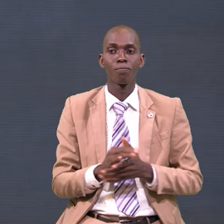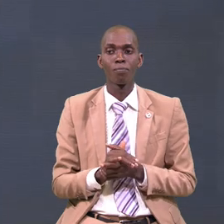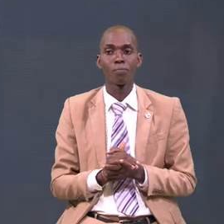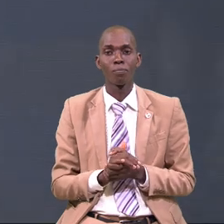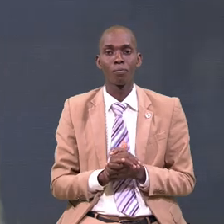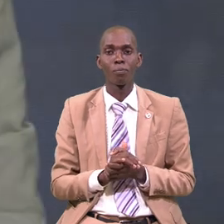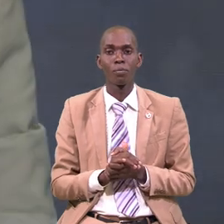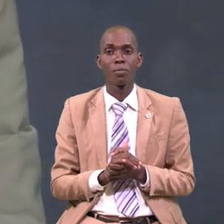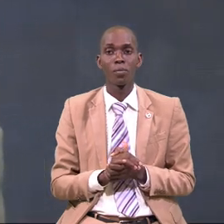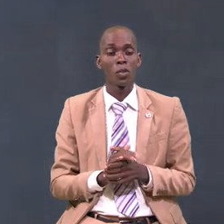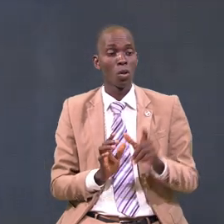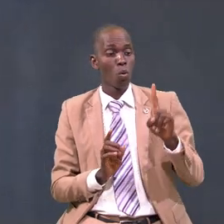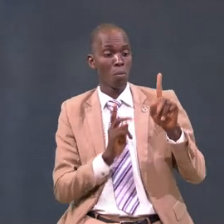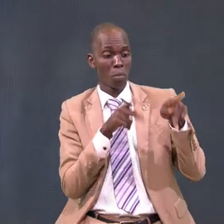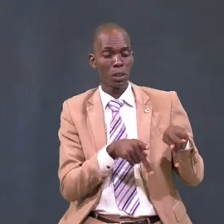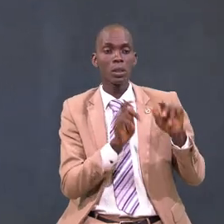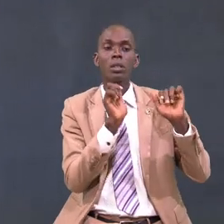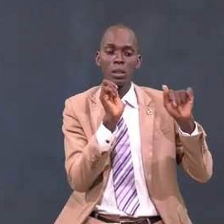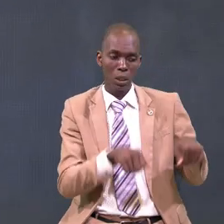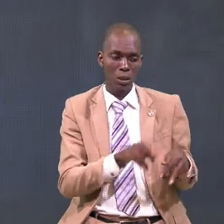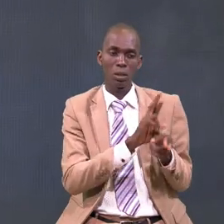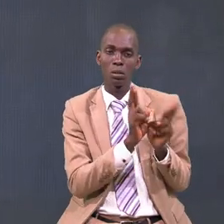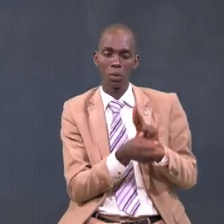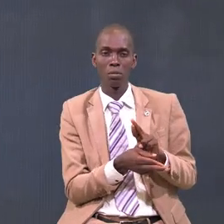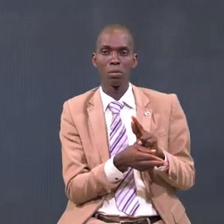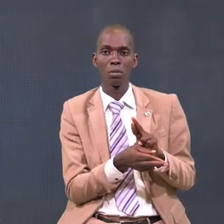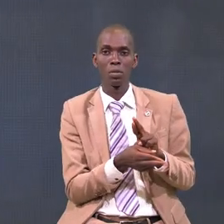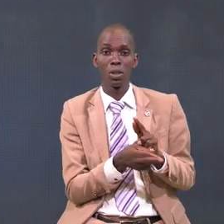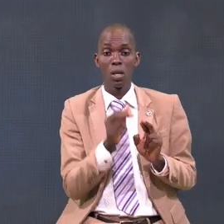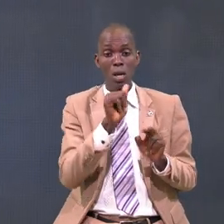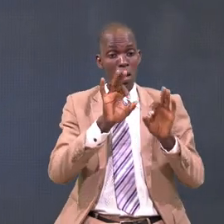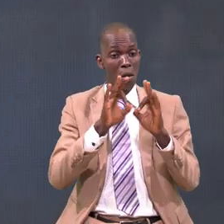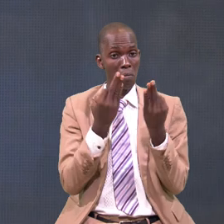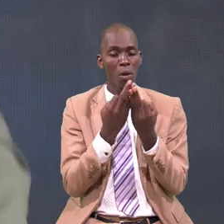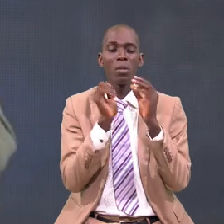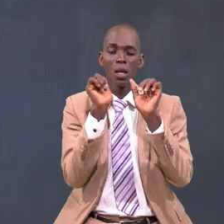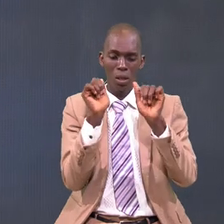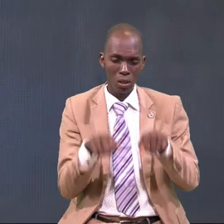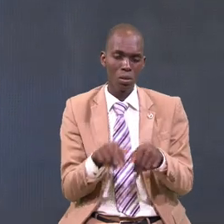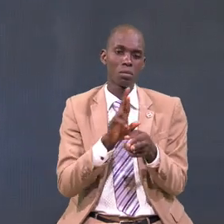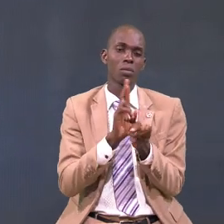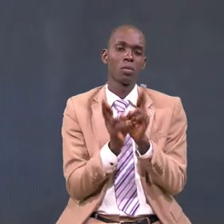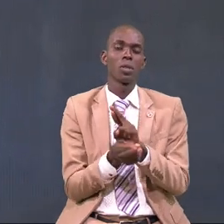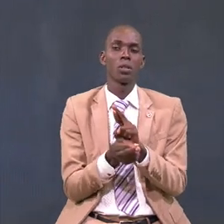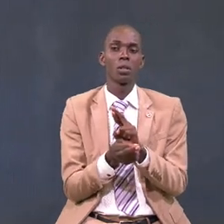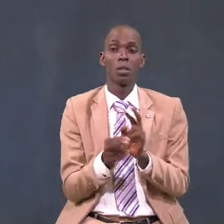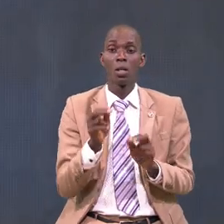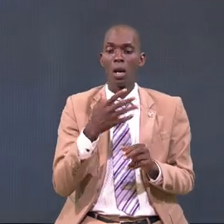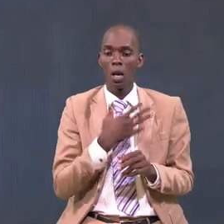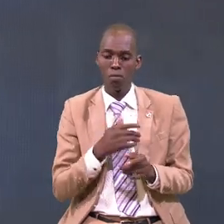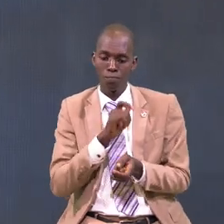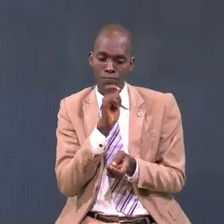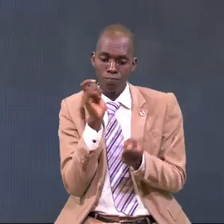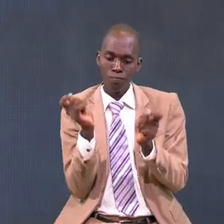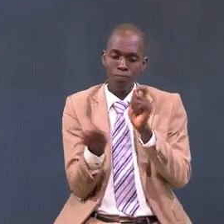An individual can repent. A family can repent and turn unto